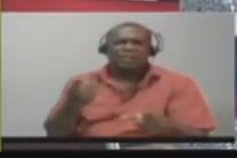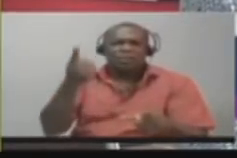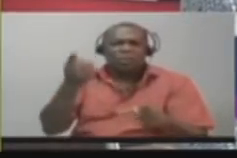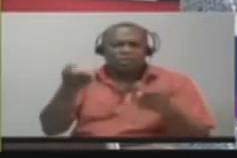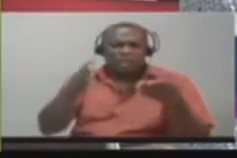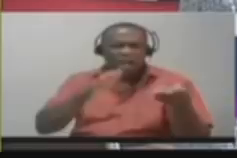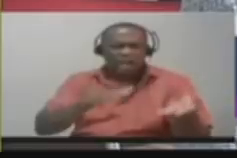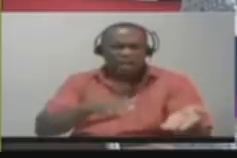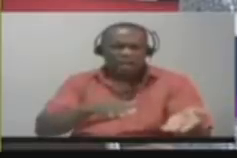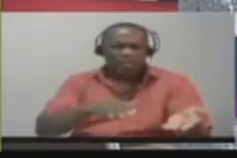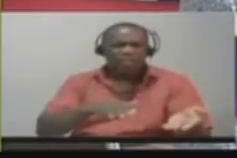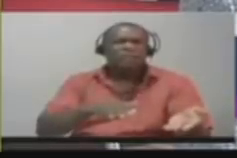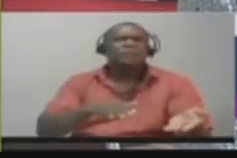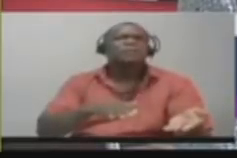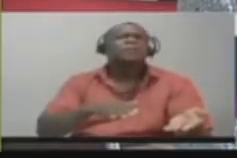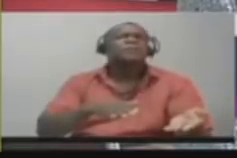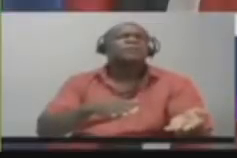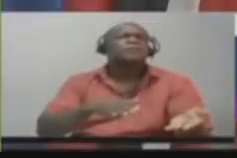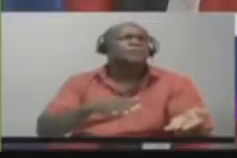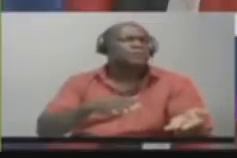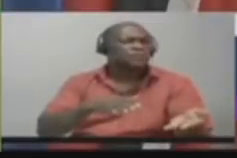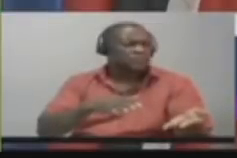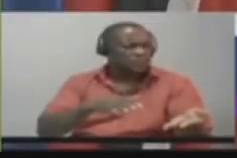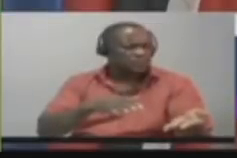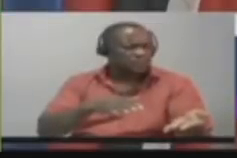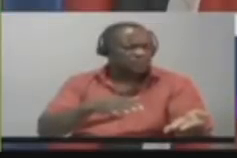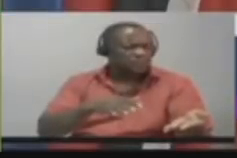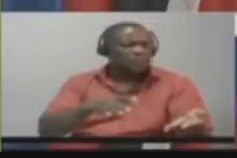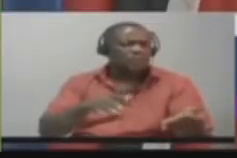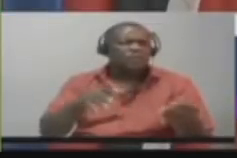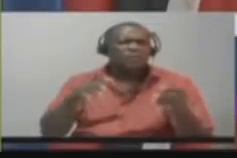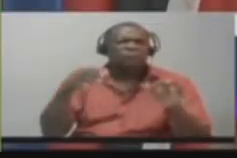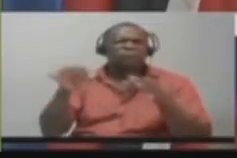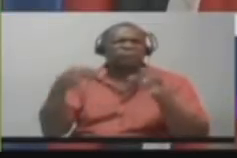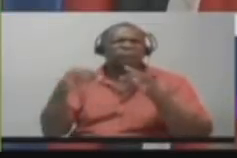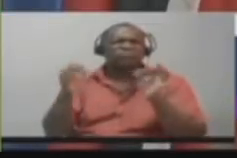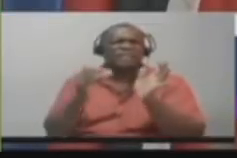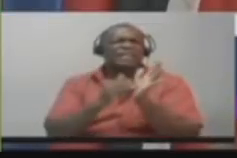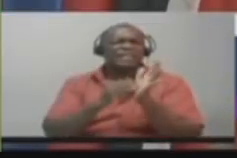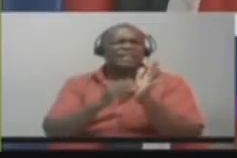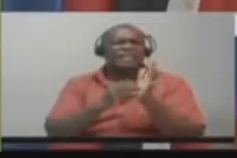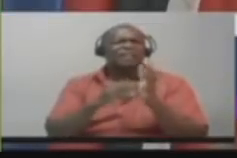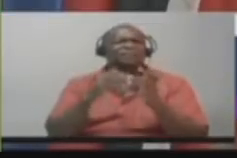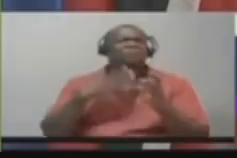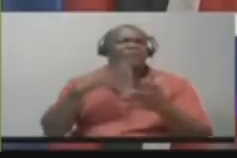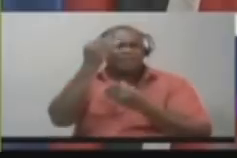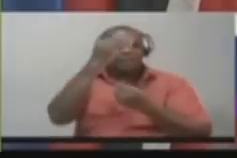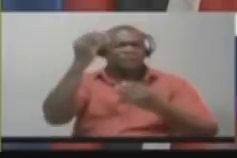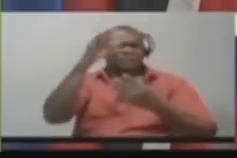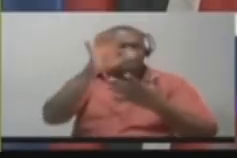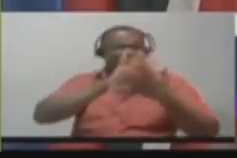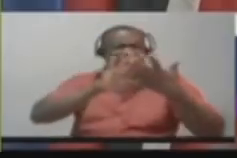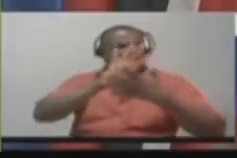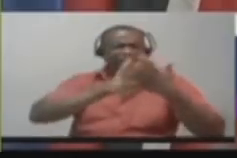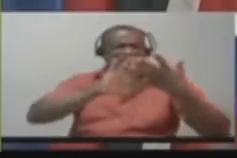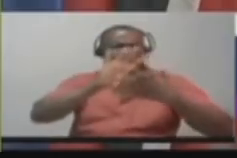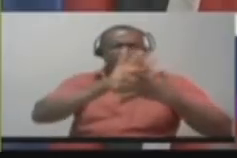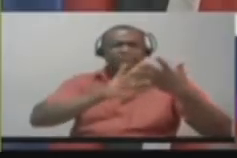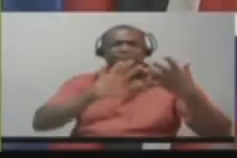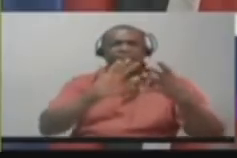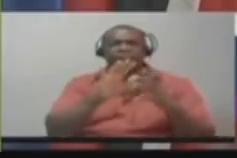vaccinated. Well, not fully, No, but so what one. we said, and I'll reiterate because somehow the message got garbled between the podium and the